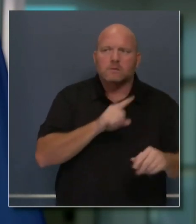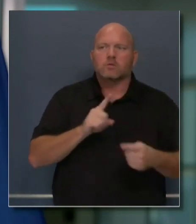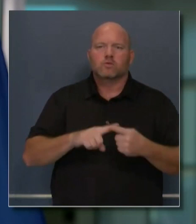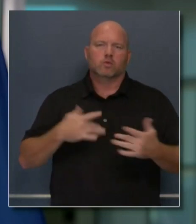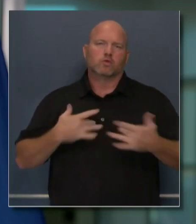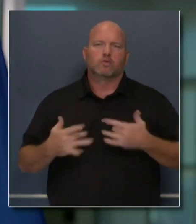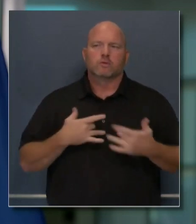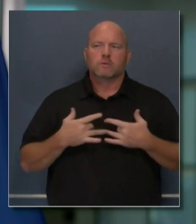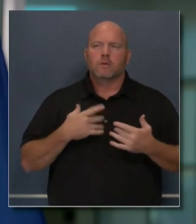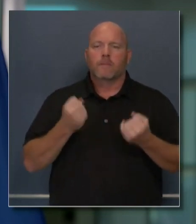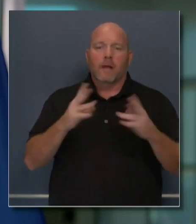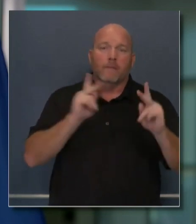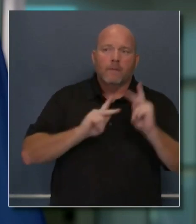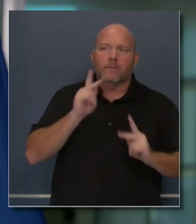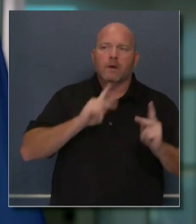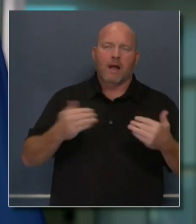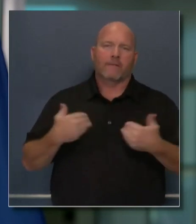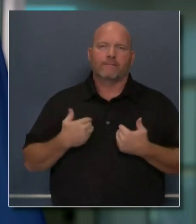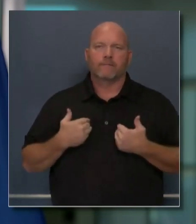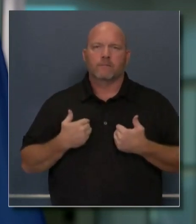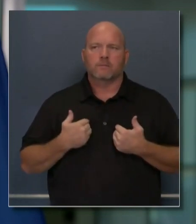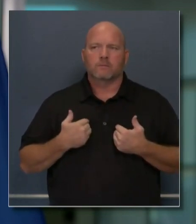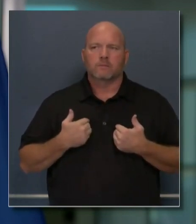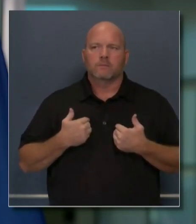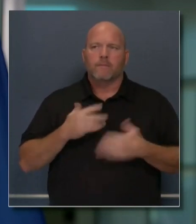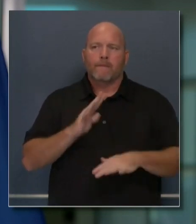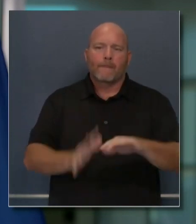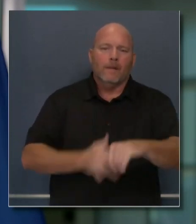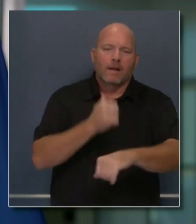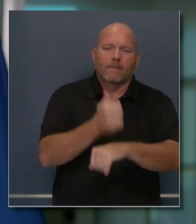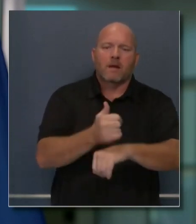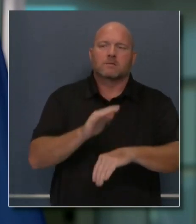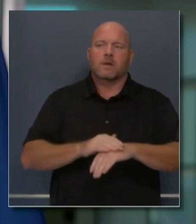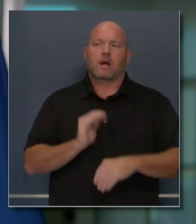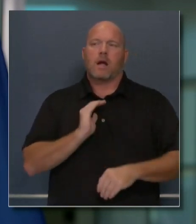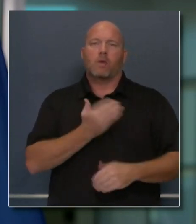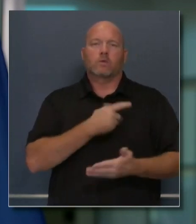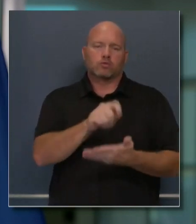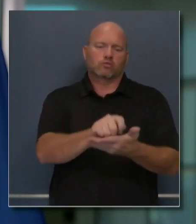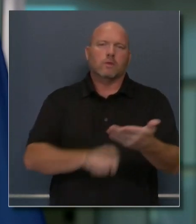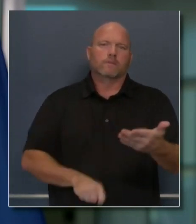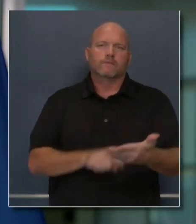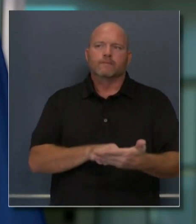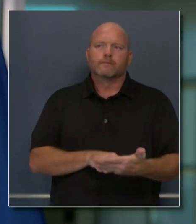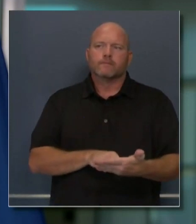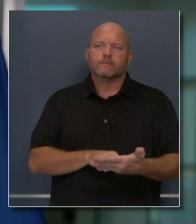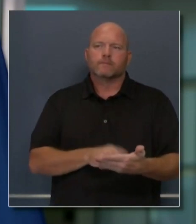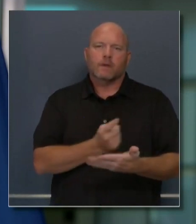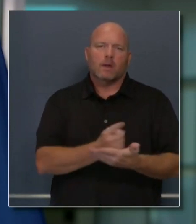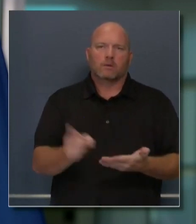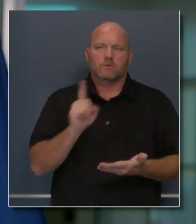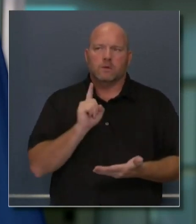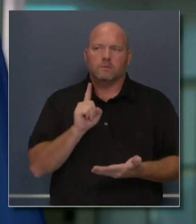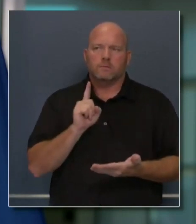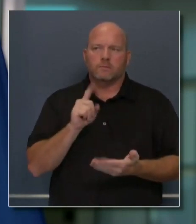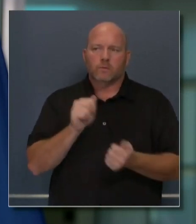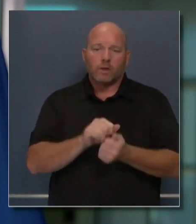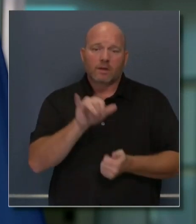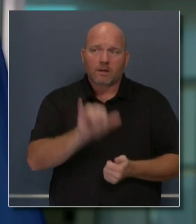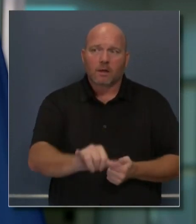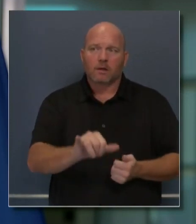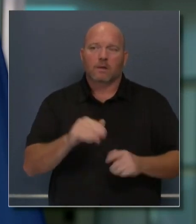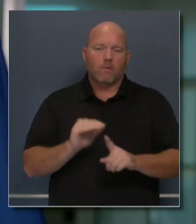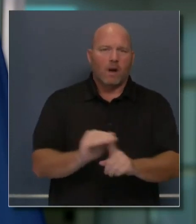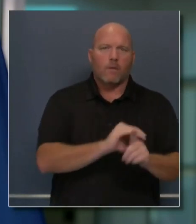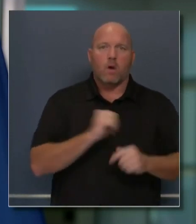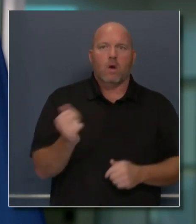have raised based upon the draft guidelines that we did provide people last week. So with that, I just want to remind all of you to maintain